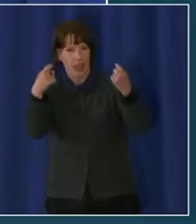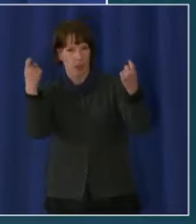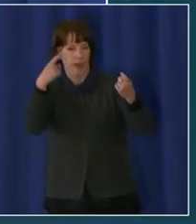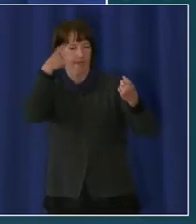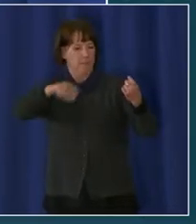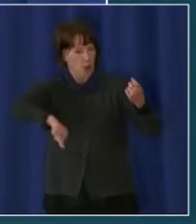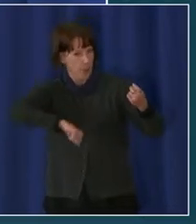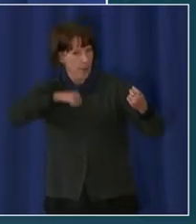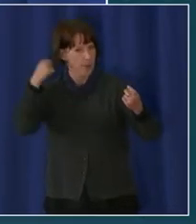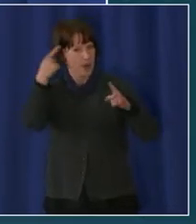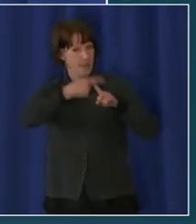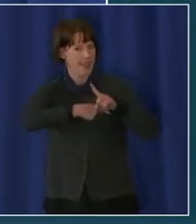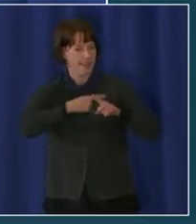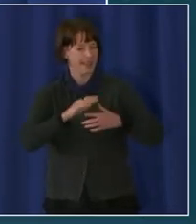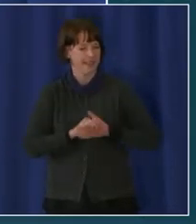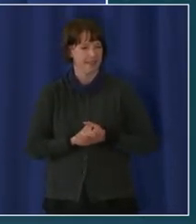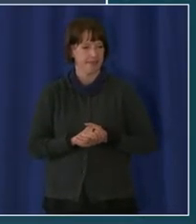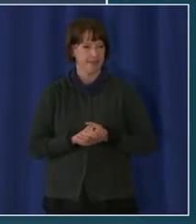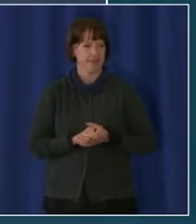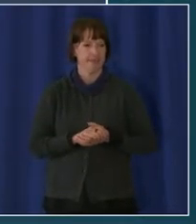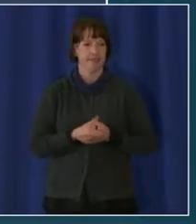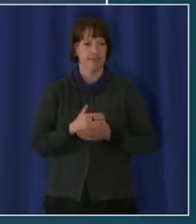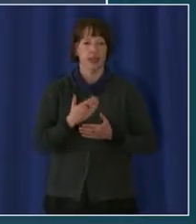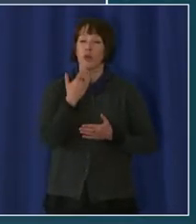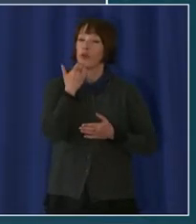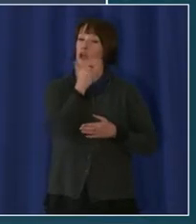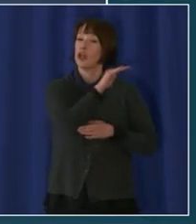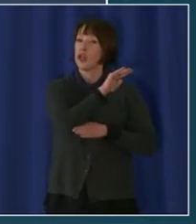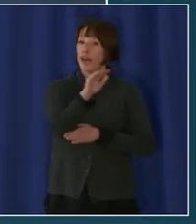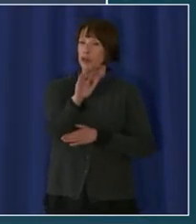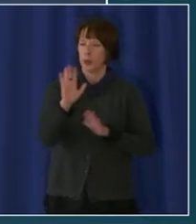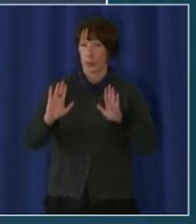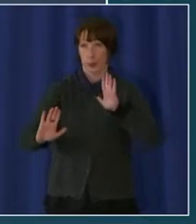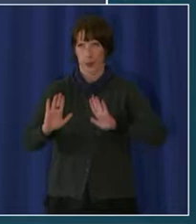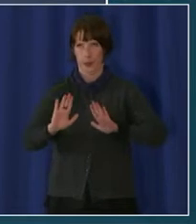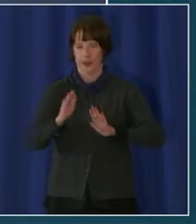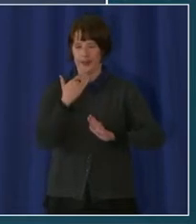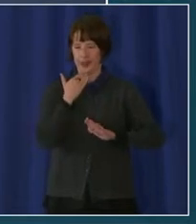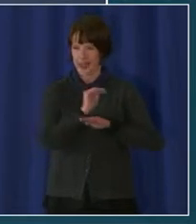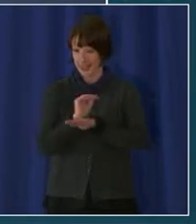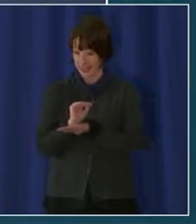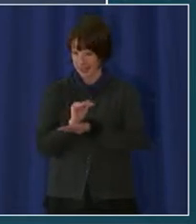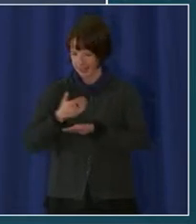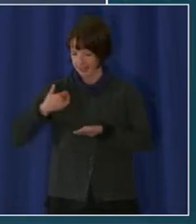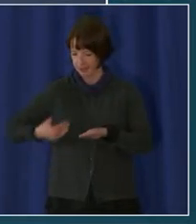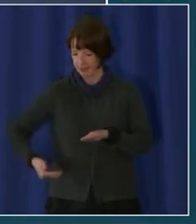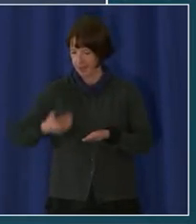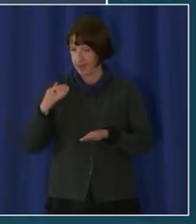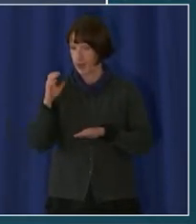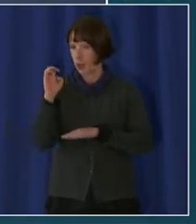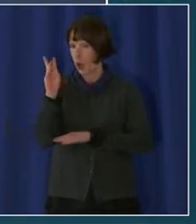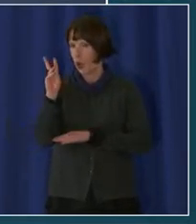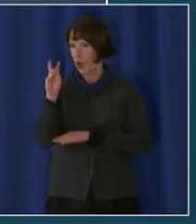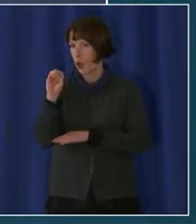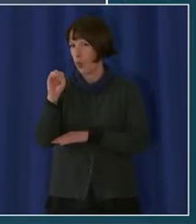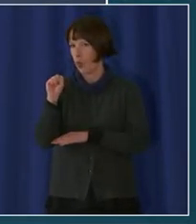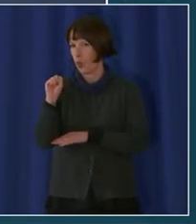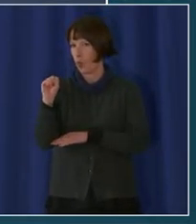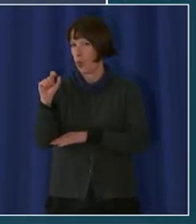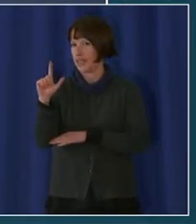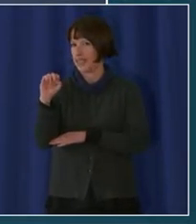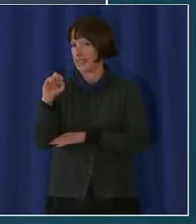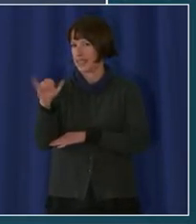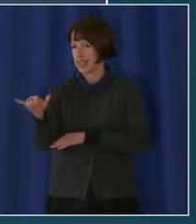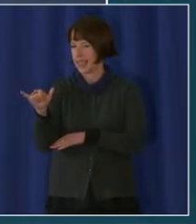Pride Month. Good afternoon, everyone, or good evening. My name is Wesley Thomas. I use he, him